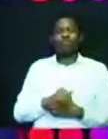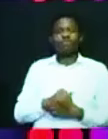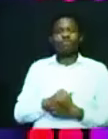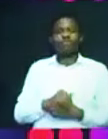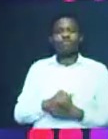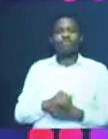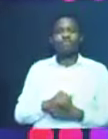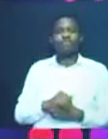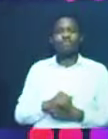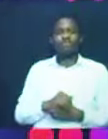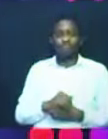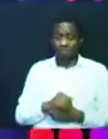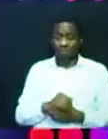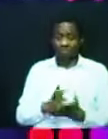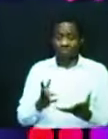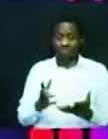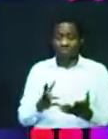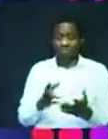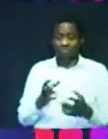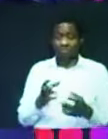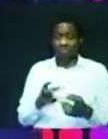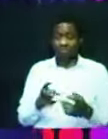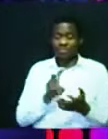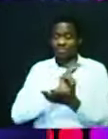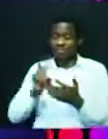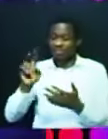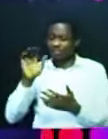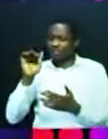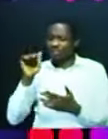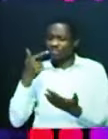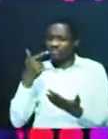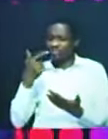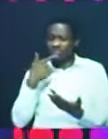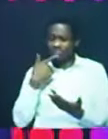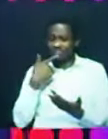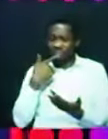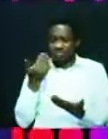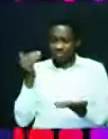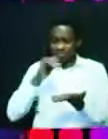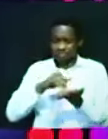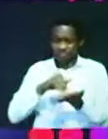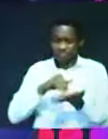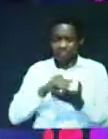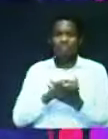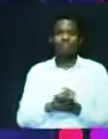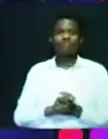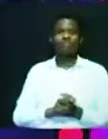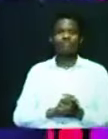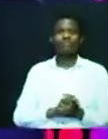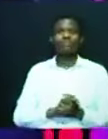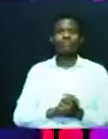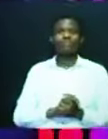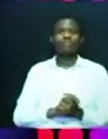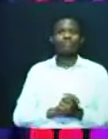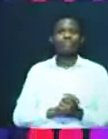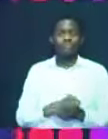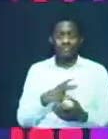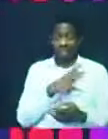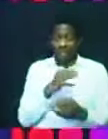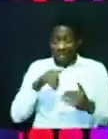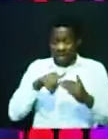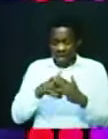most suggestive verse. Na yemudunum no e kan sembia kyerye wa ha. Verse 15 again, please. And how